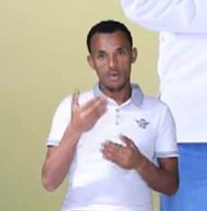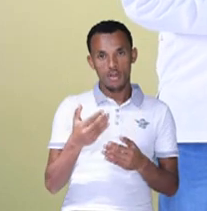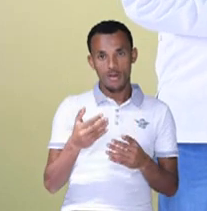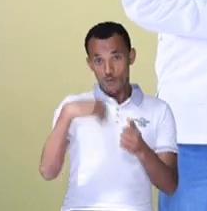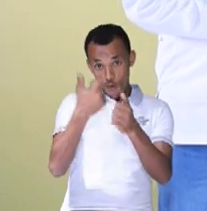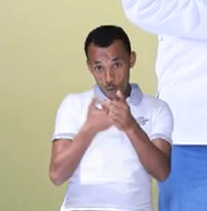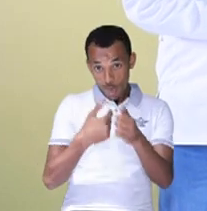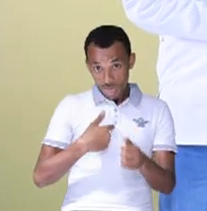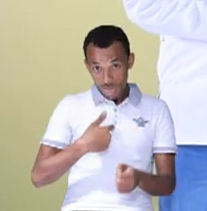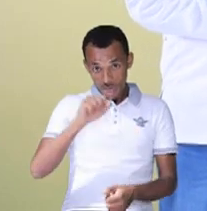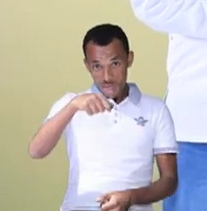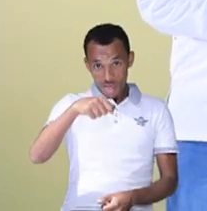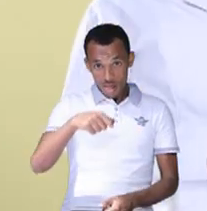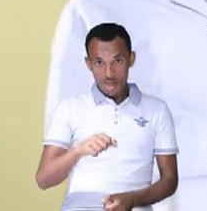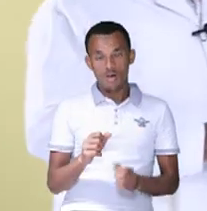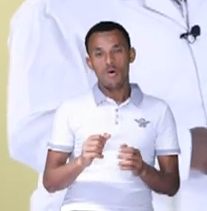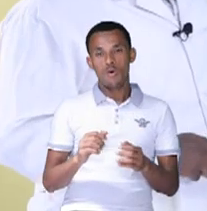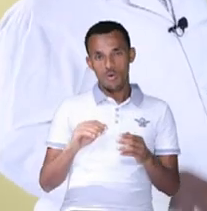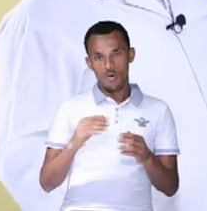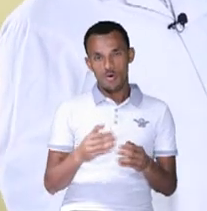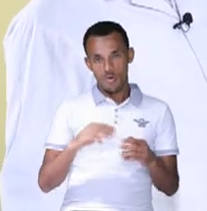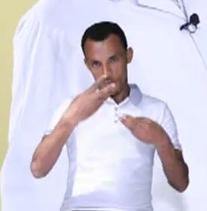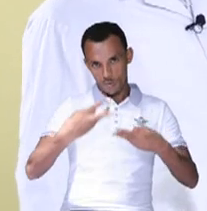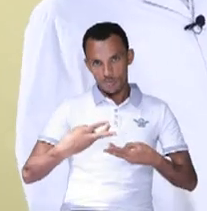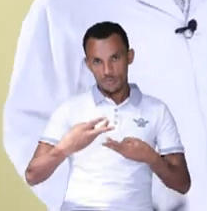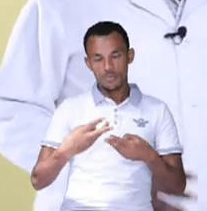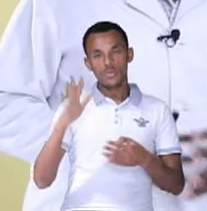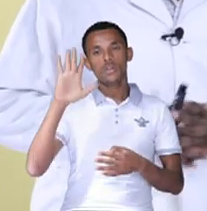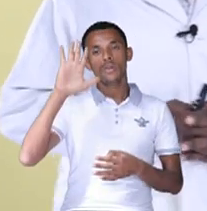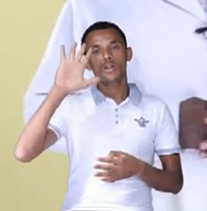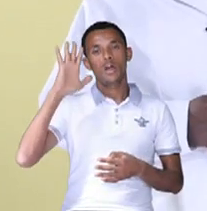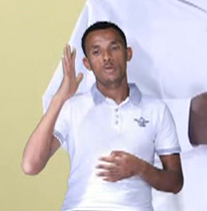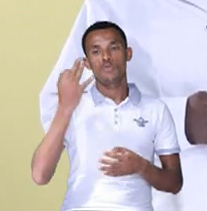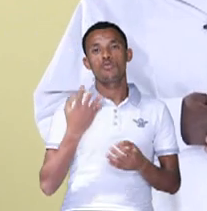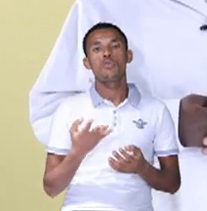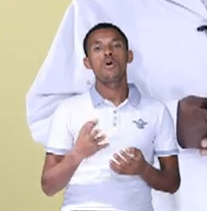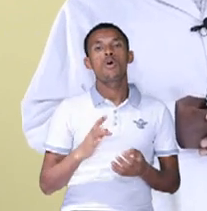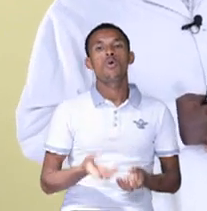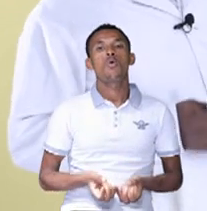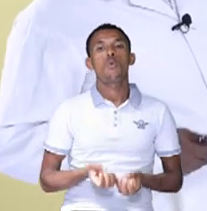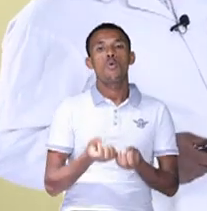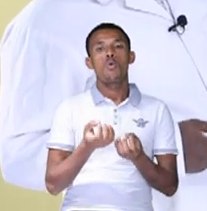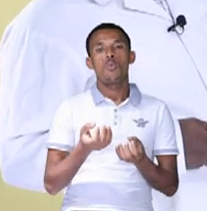you following me? Well, types of quadrilateral.